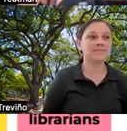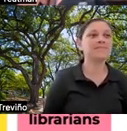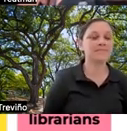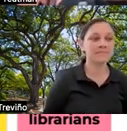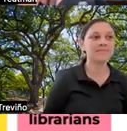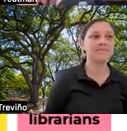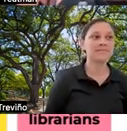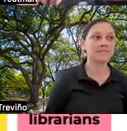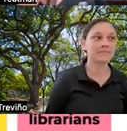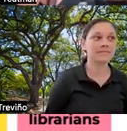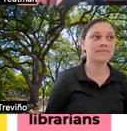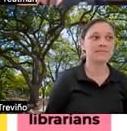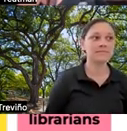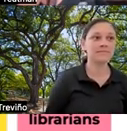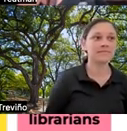leaning, and